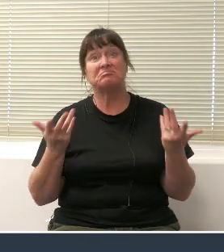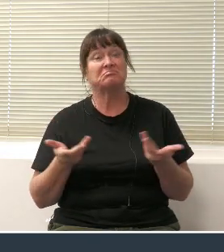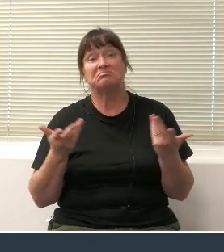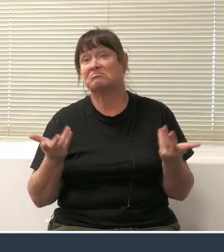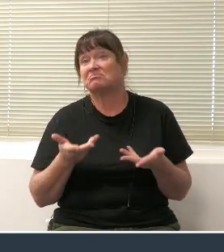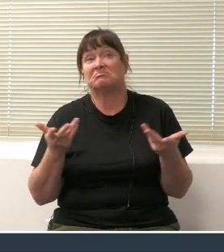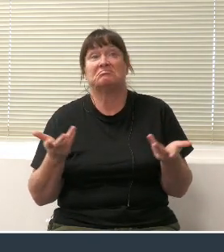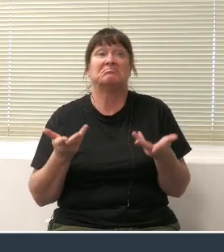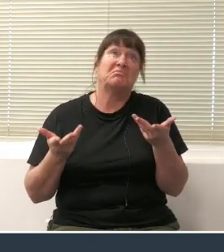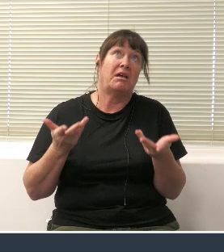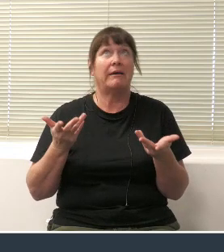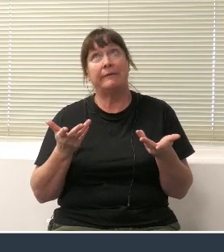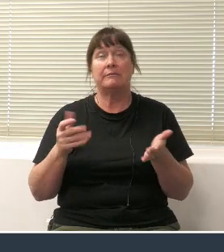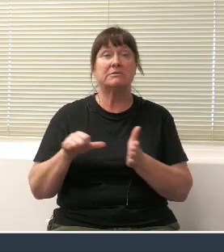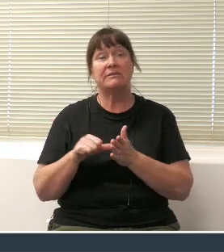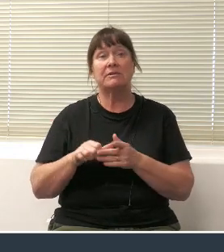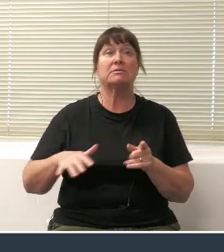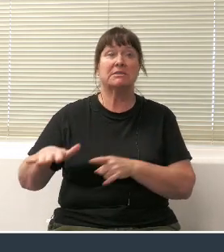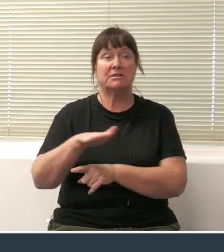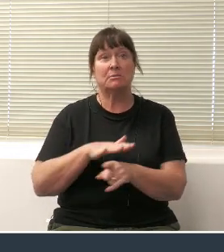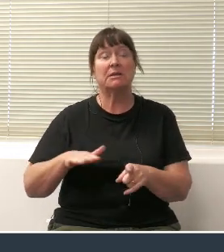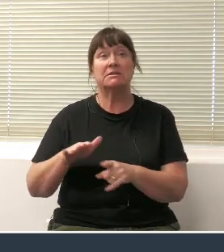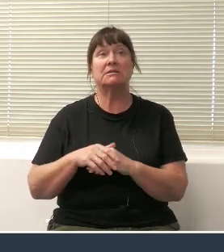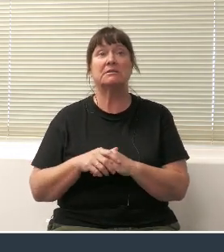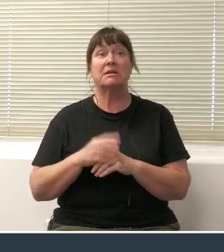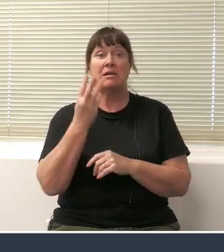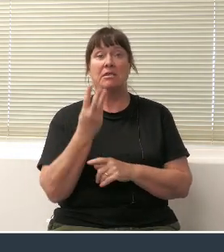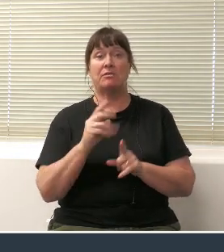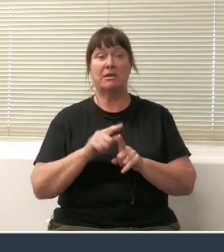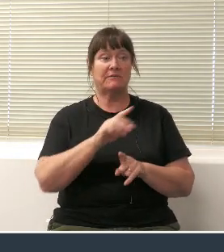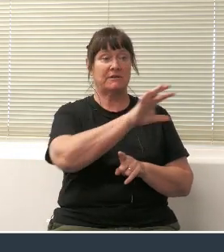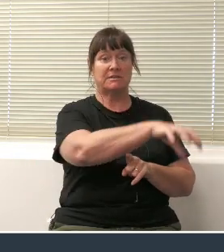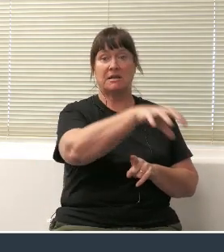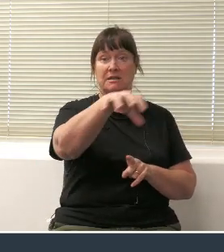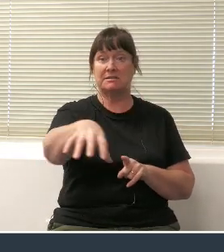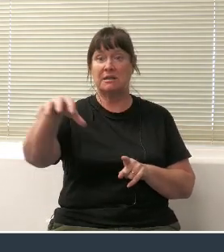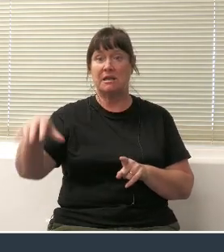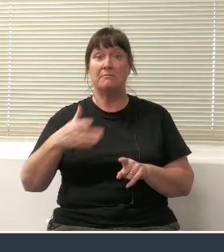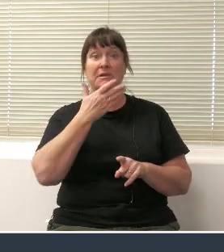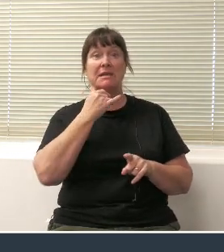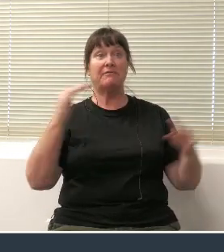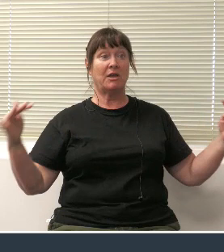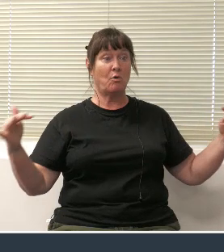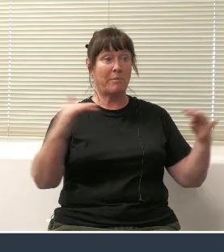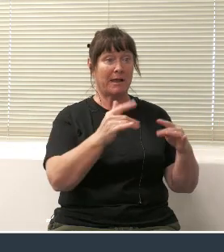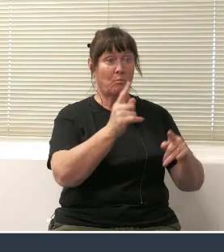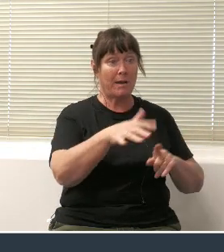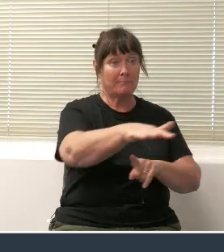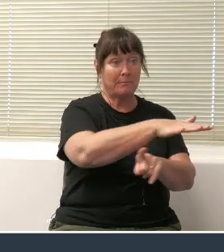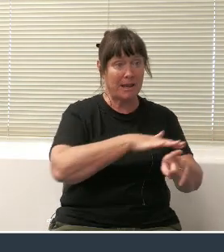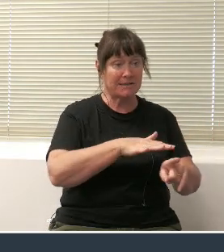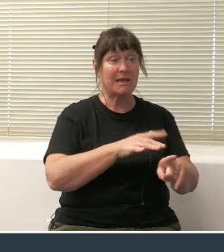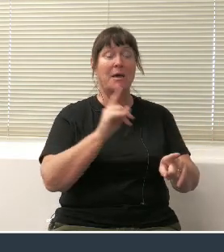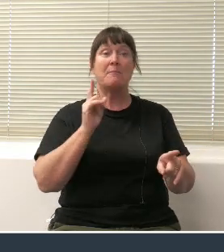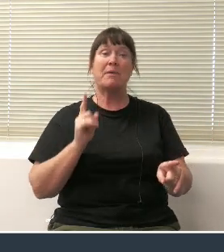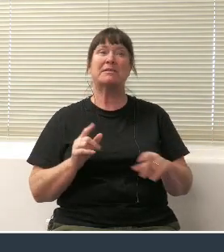under some more difficult circumstances in 3 different sites, and it would be lovely to have them back together, but I